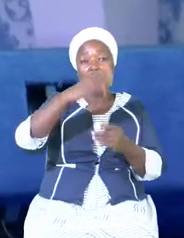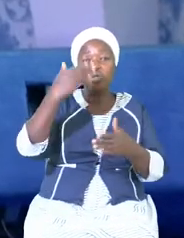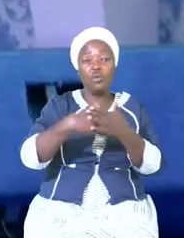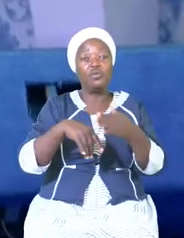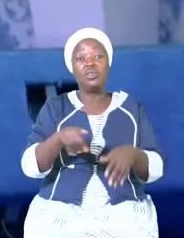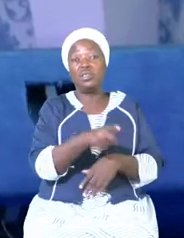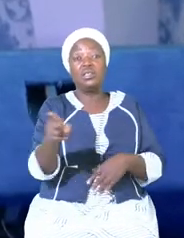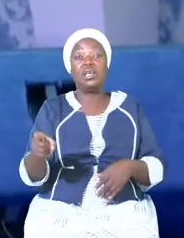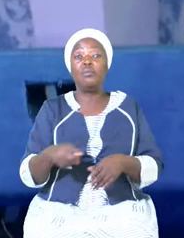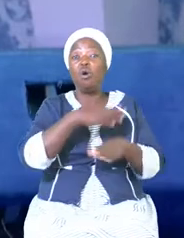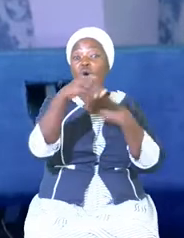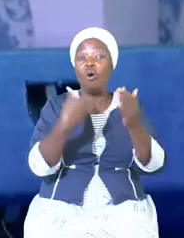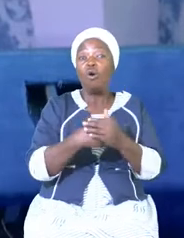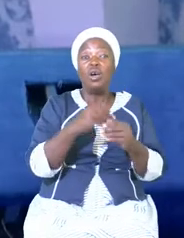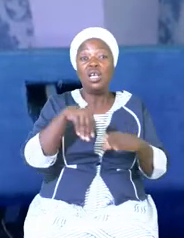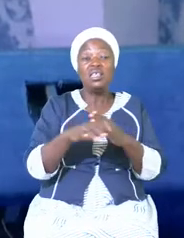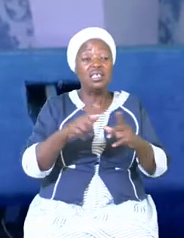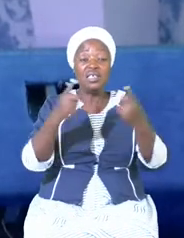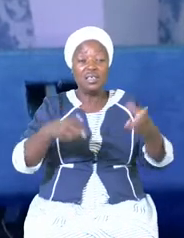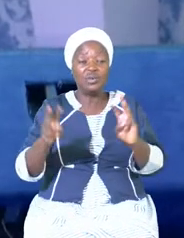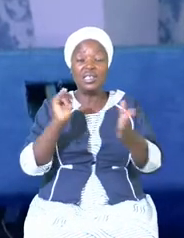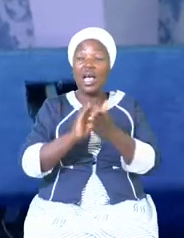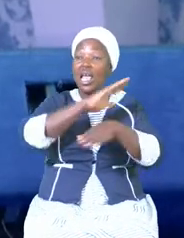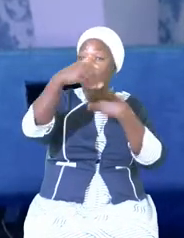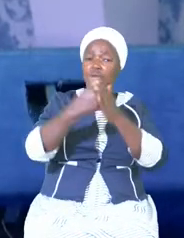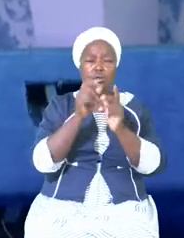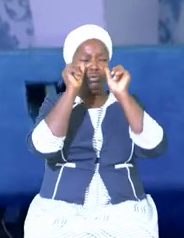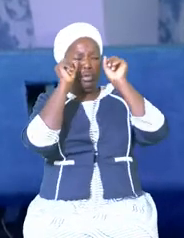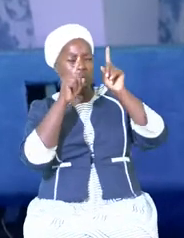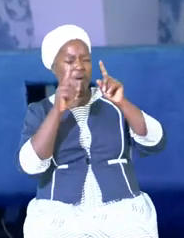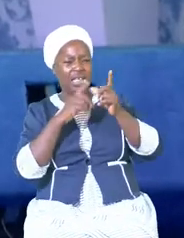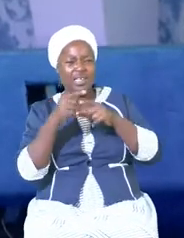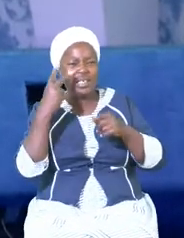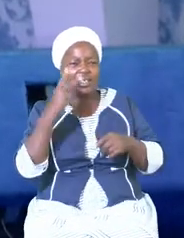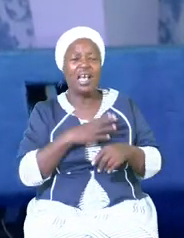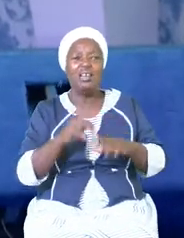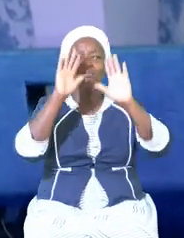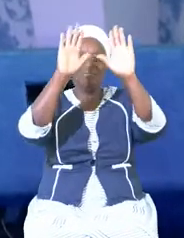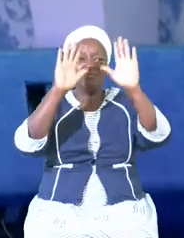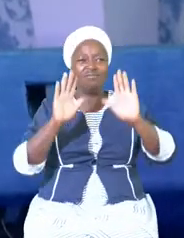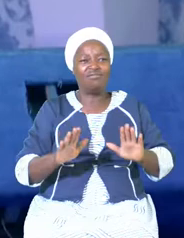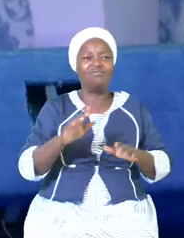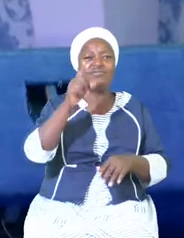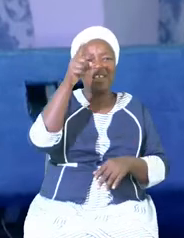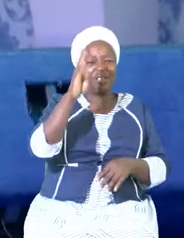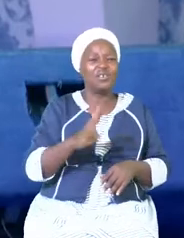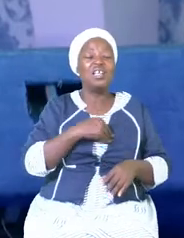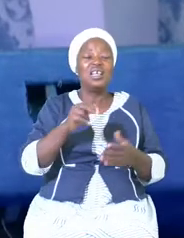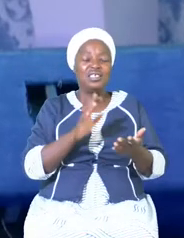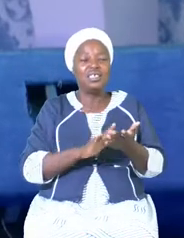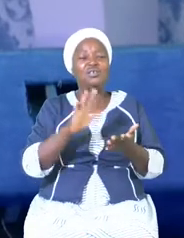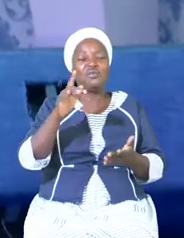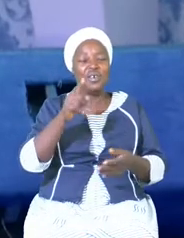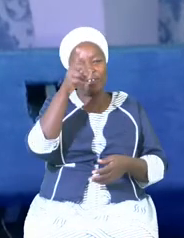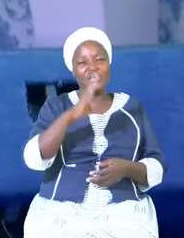insomuch that they were all amazed, and they glorified God, saying, "We never saw